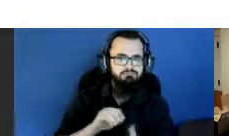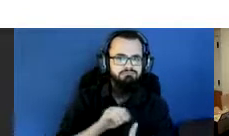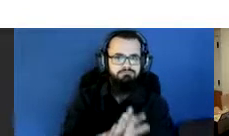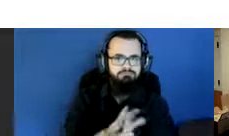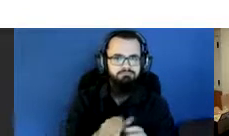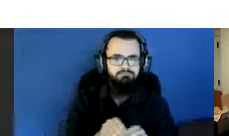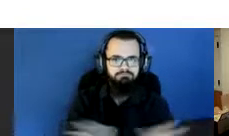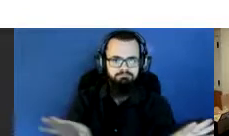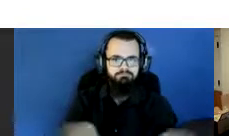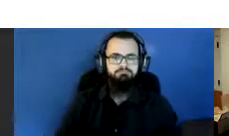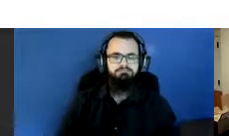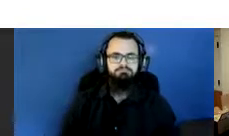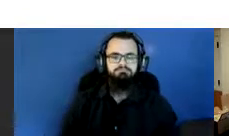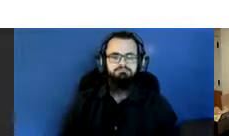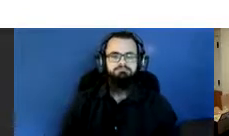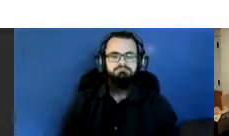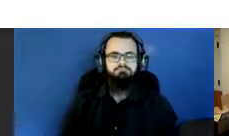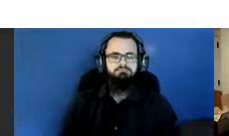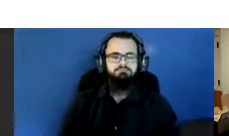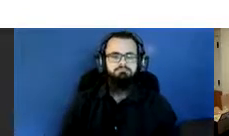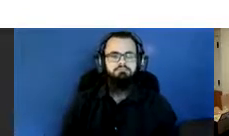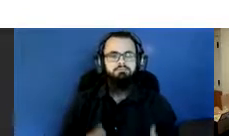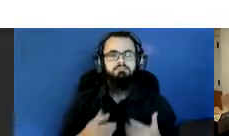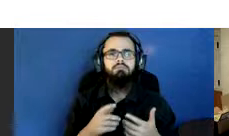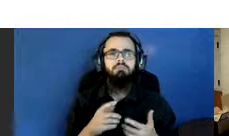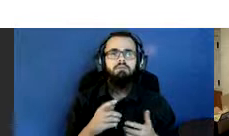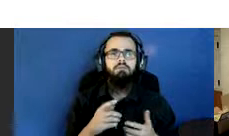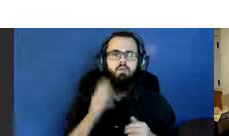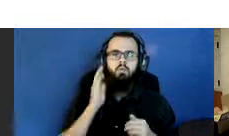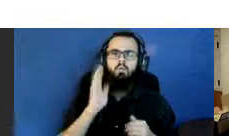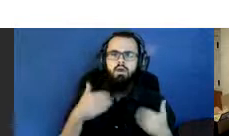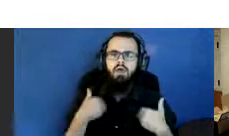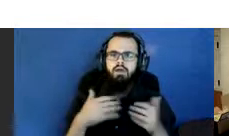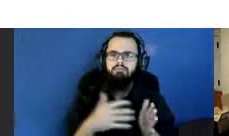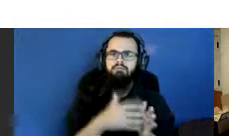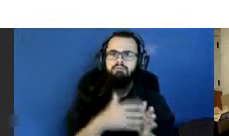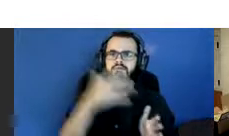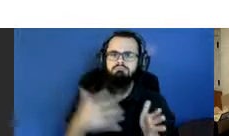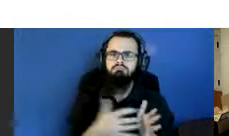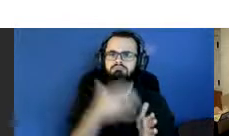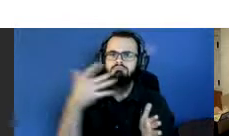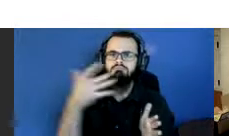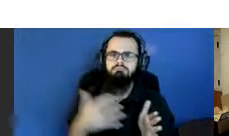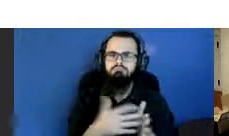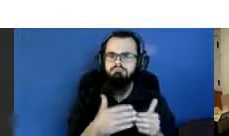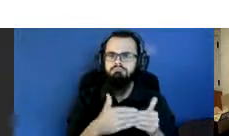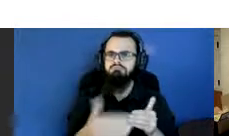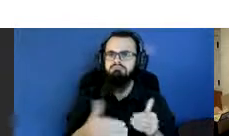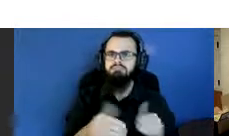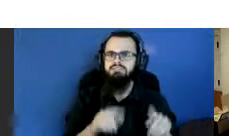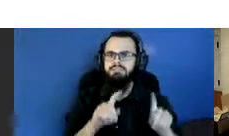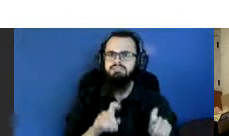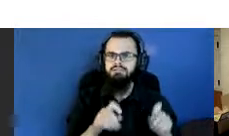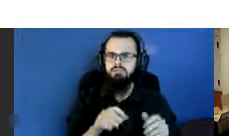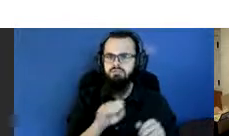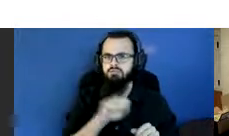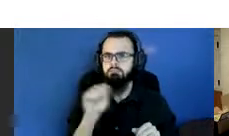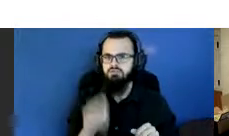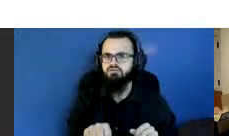that, in addition to the testing throughout the rest of the semester. We have the resources to get